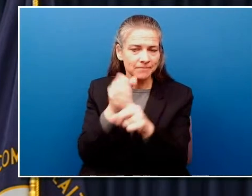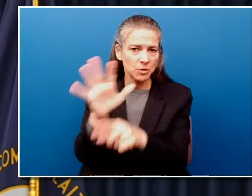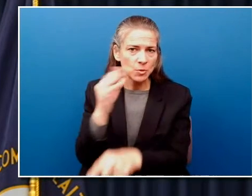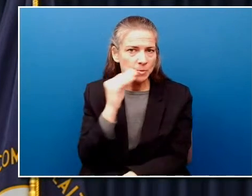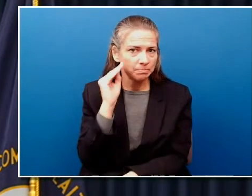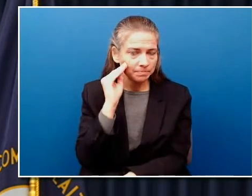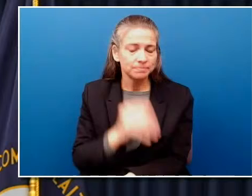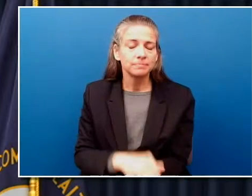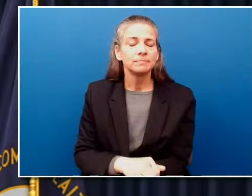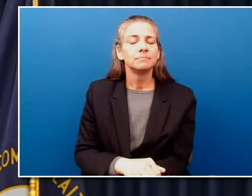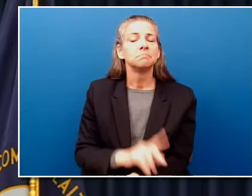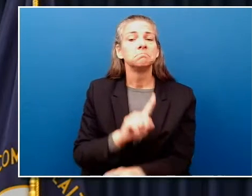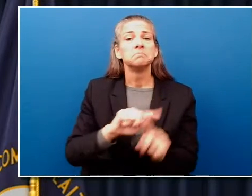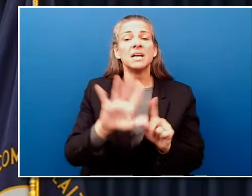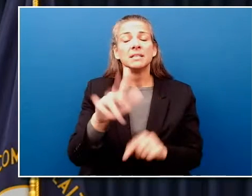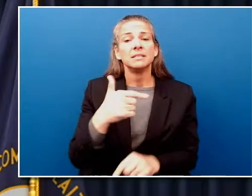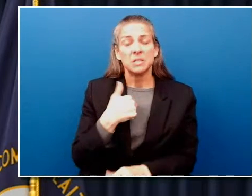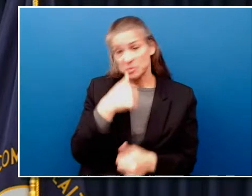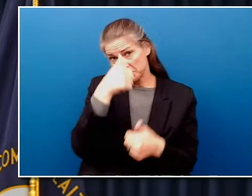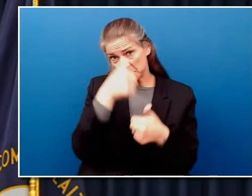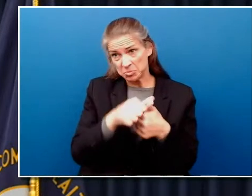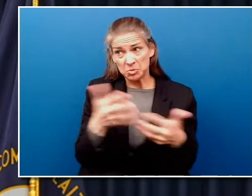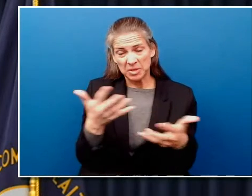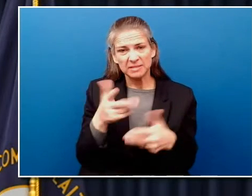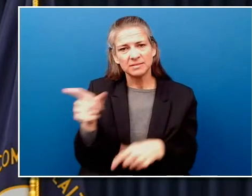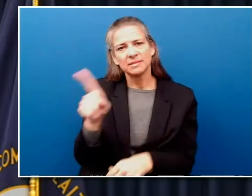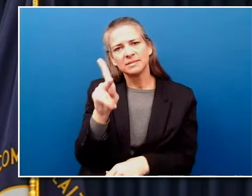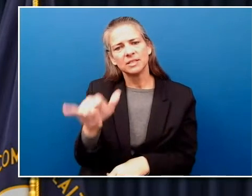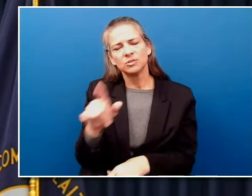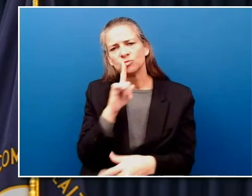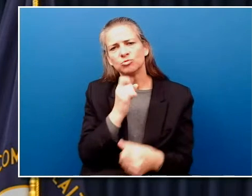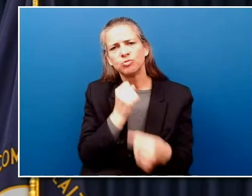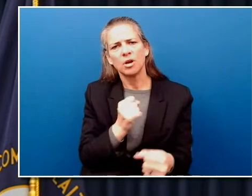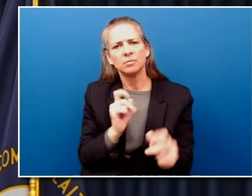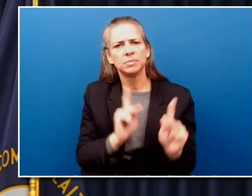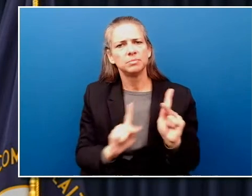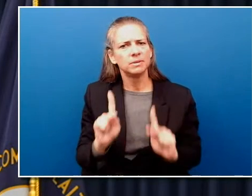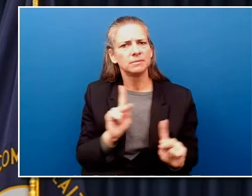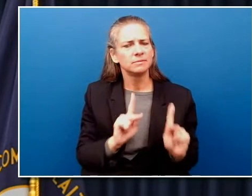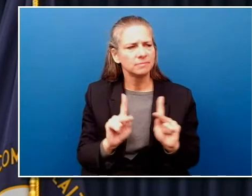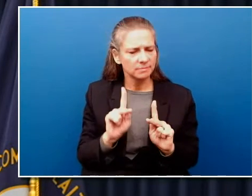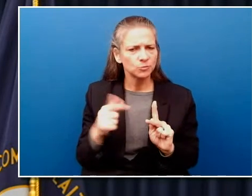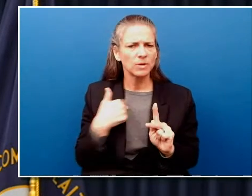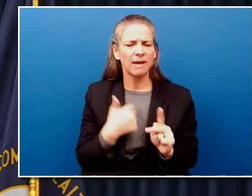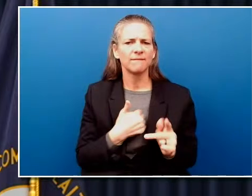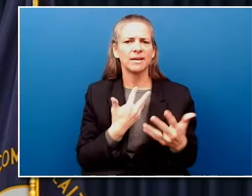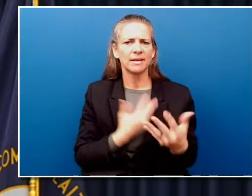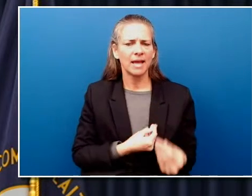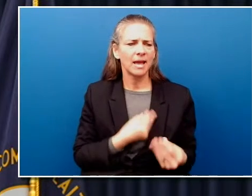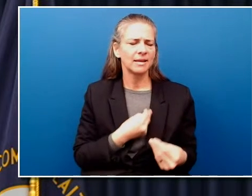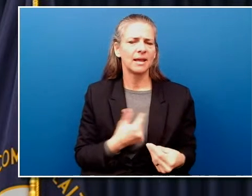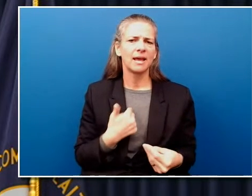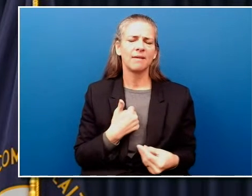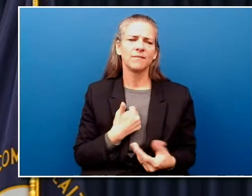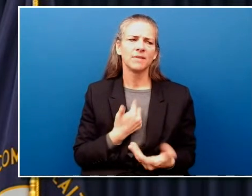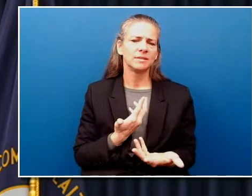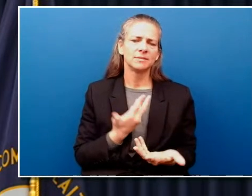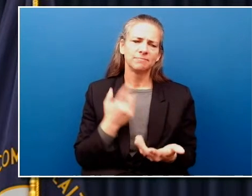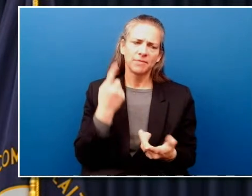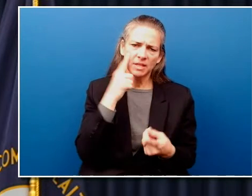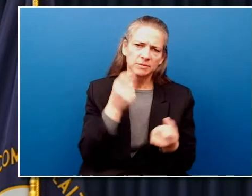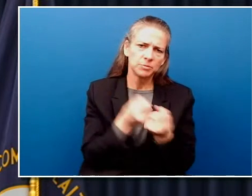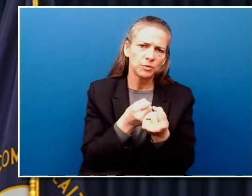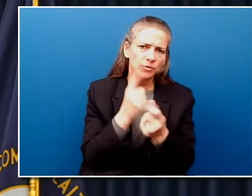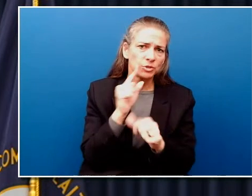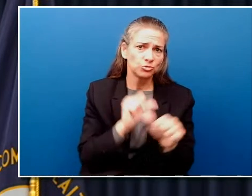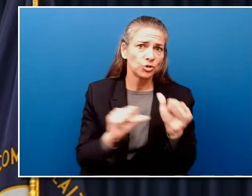and the positivity of Kentuckians, the kindness and compassion we show to each other. I saw this again yesterday as